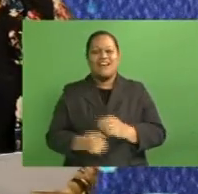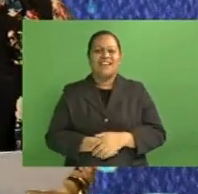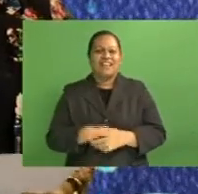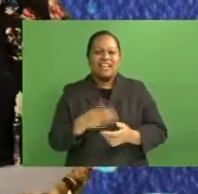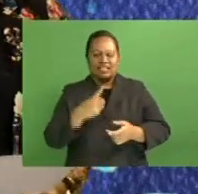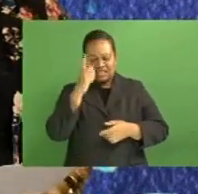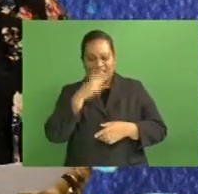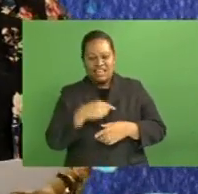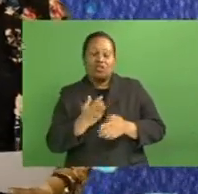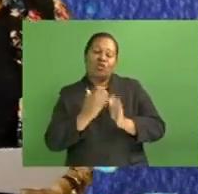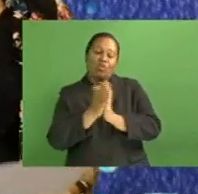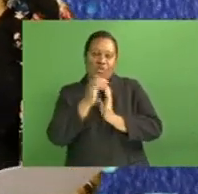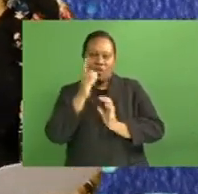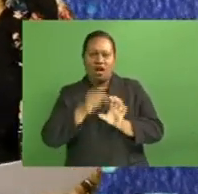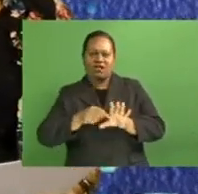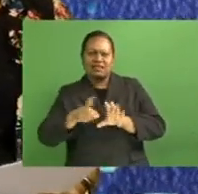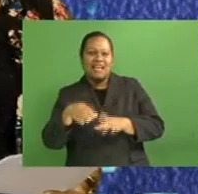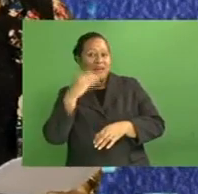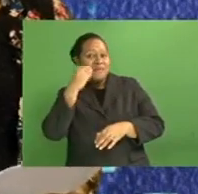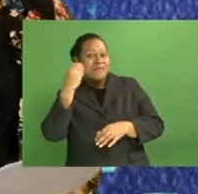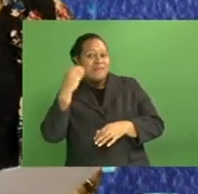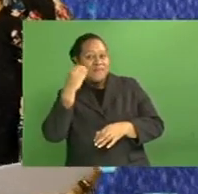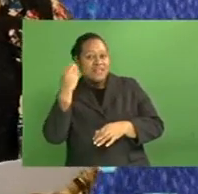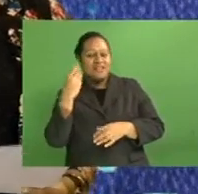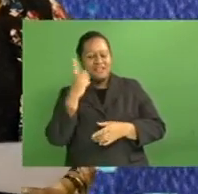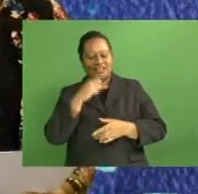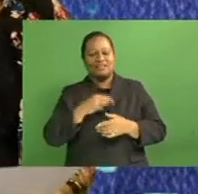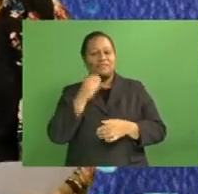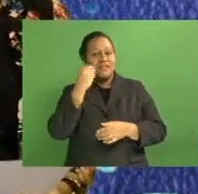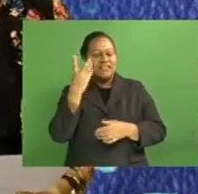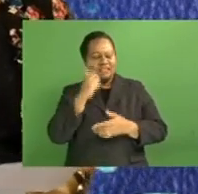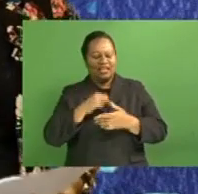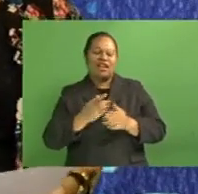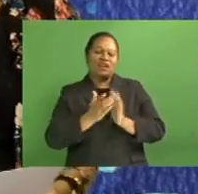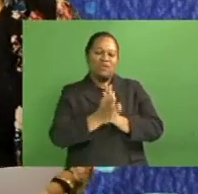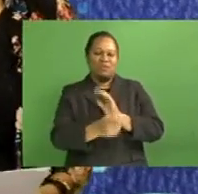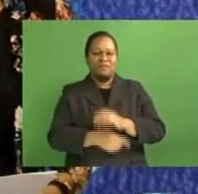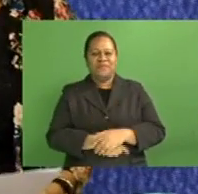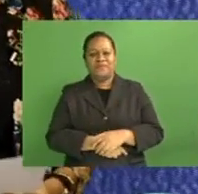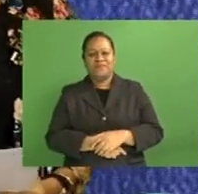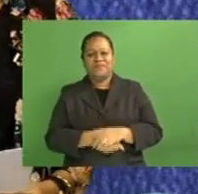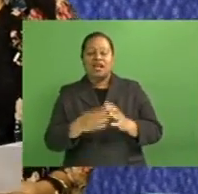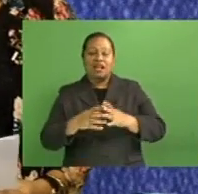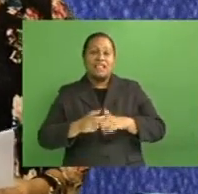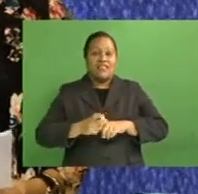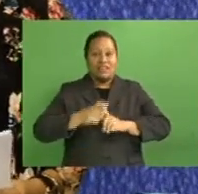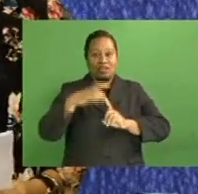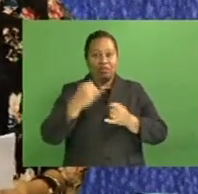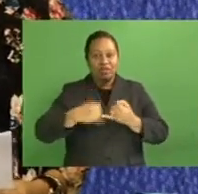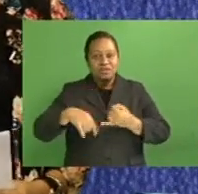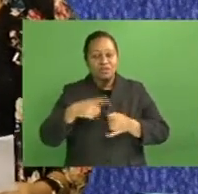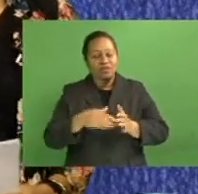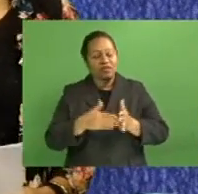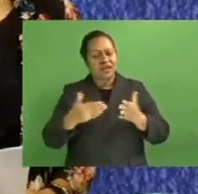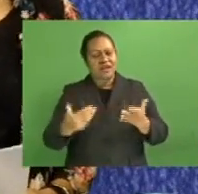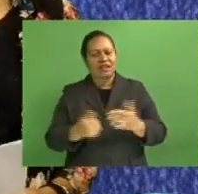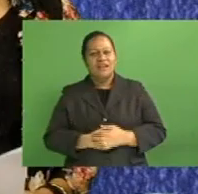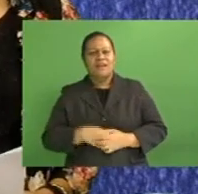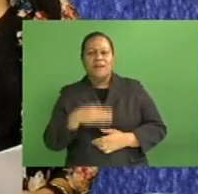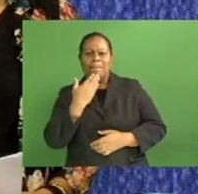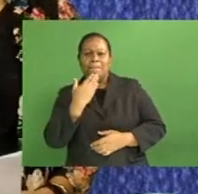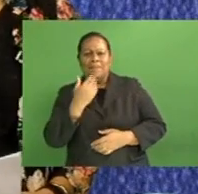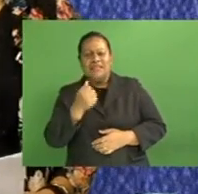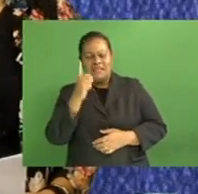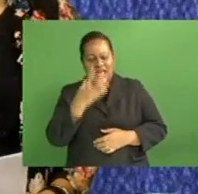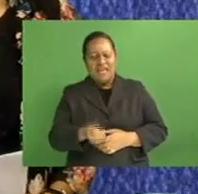fit for outings, picnics, river trips, you name it. Eastwards from Back Harbour to Suva, blissful